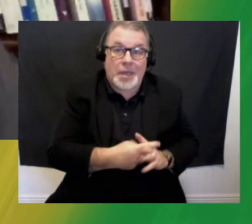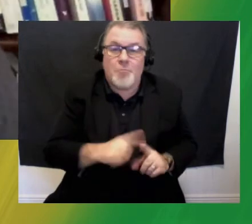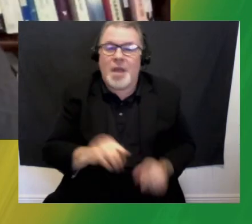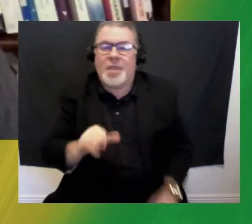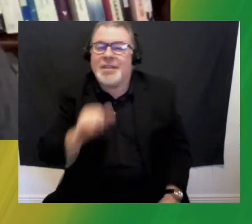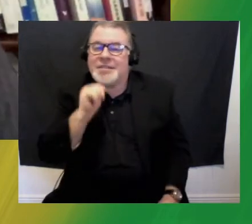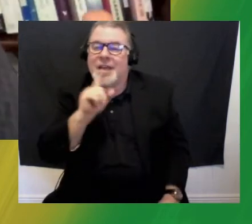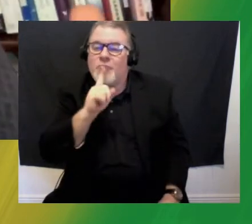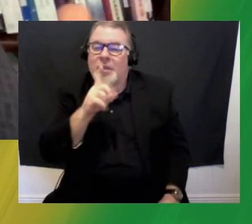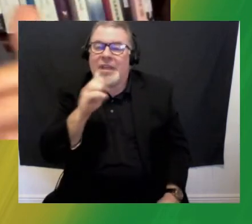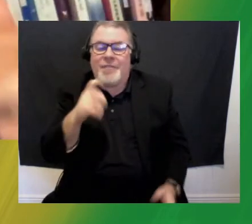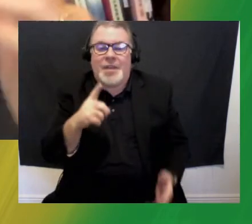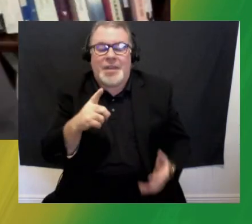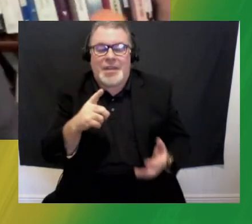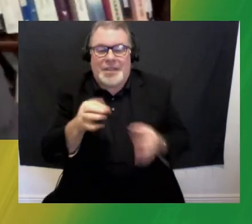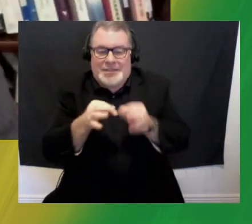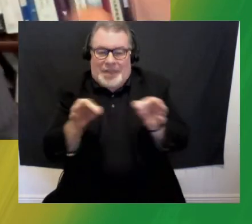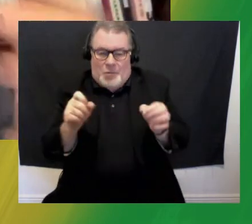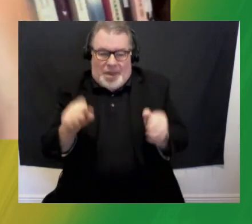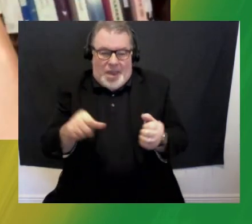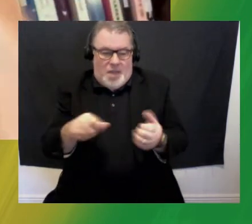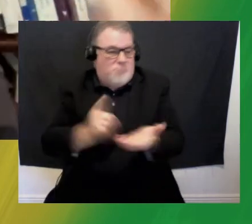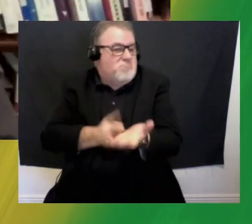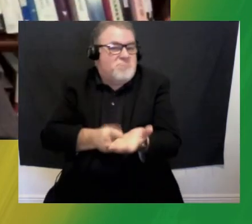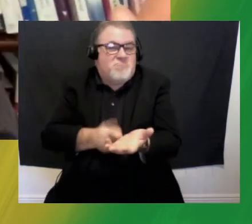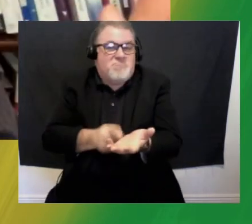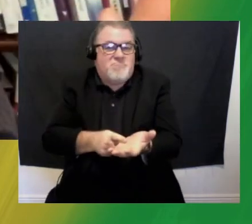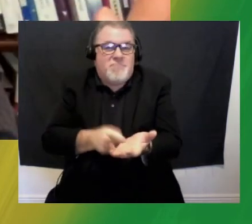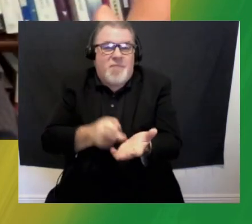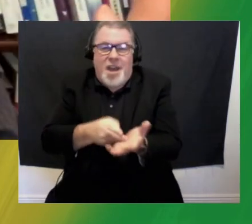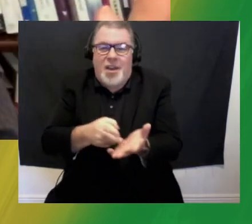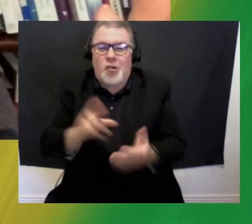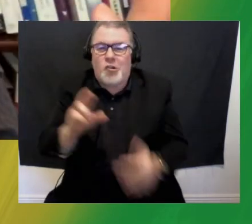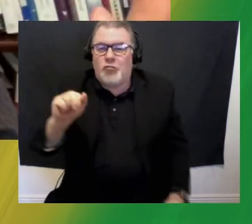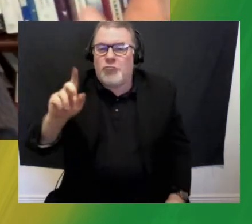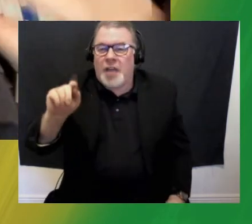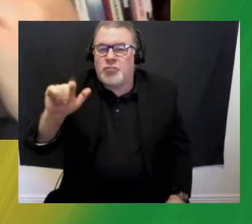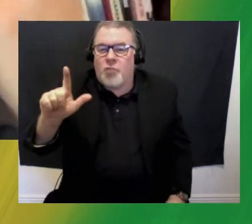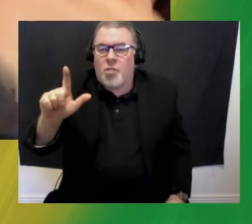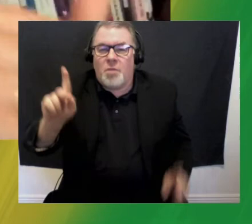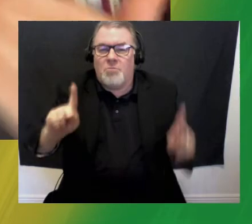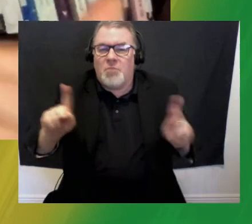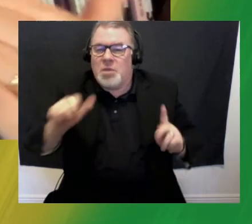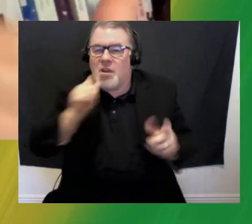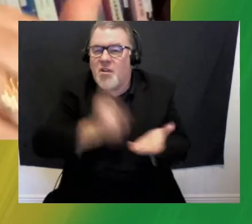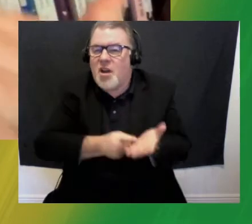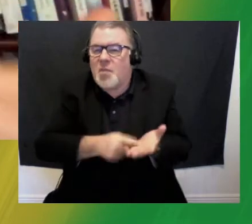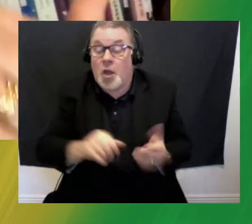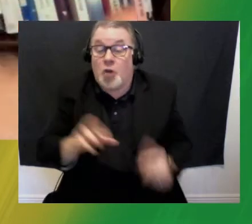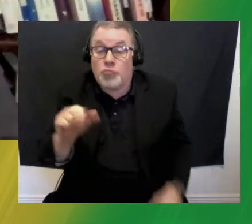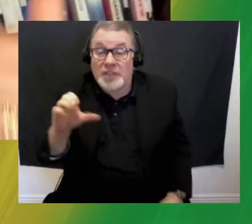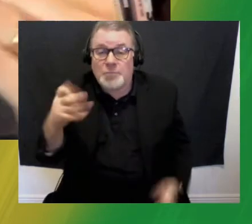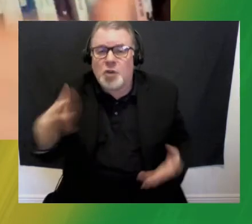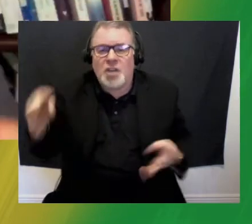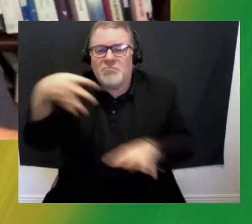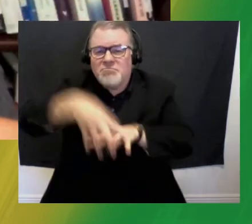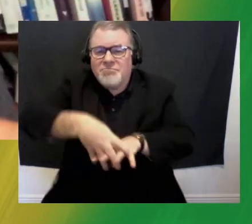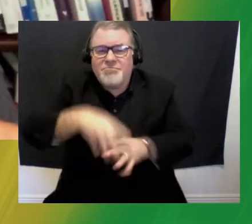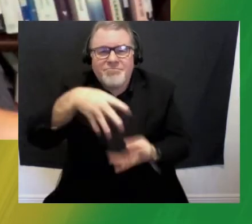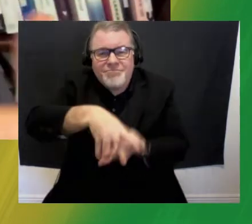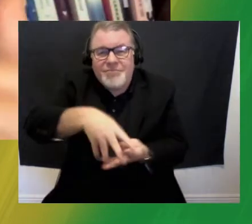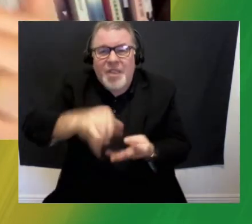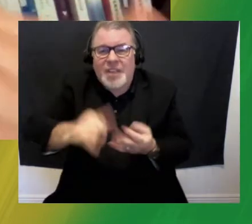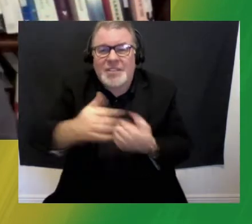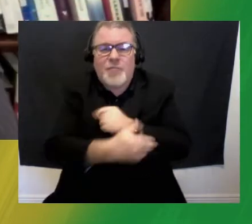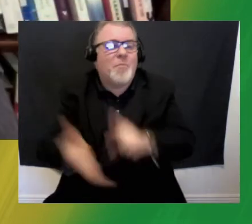arguable statement, y'all. Like rational people don't argue that. Racism was embedded in this country from the